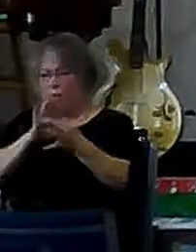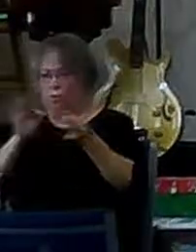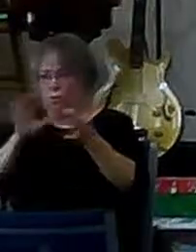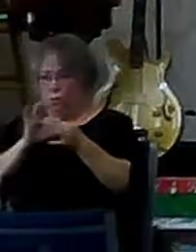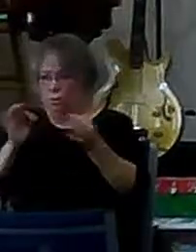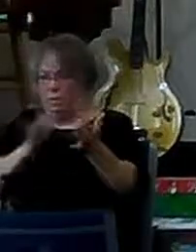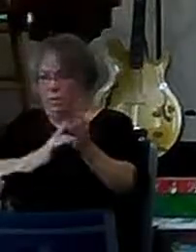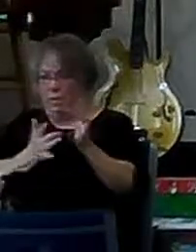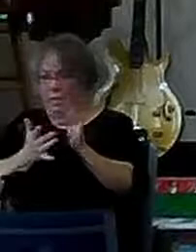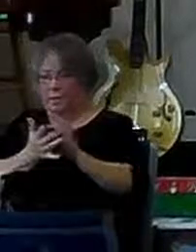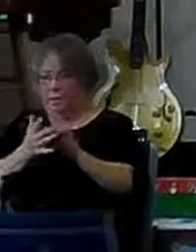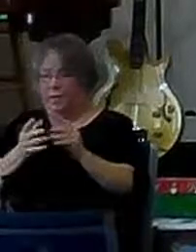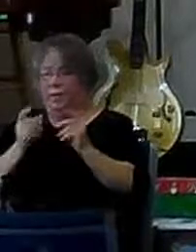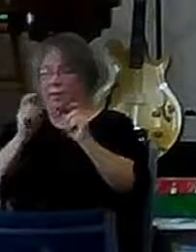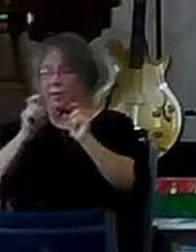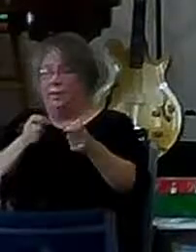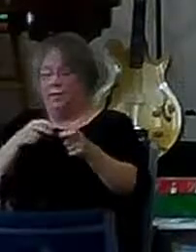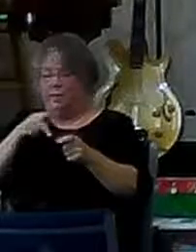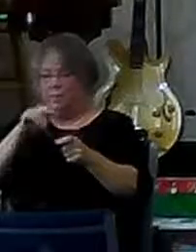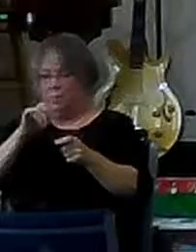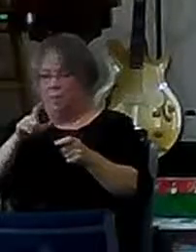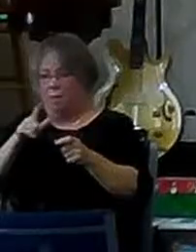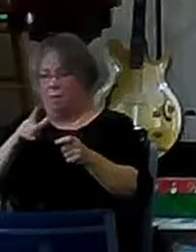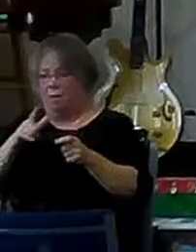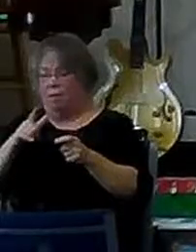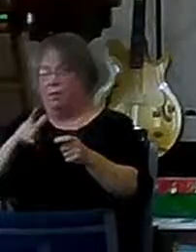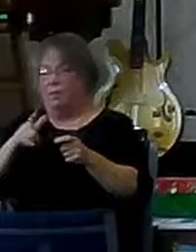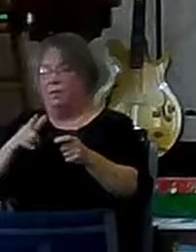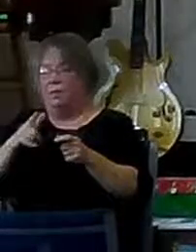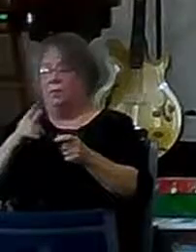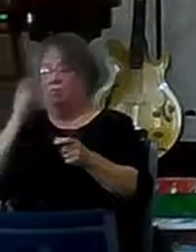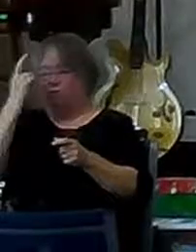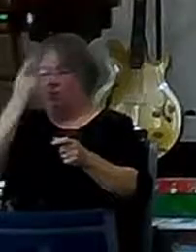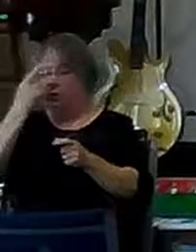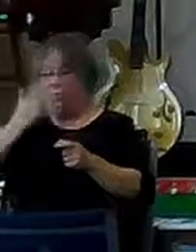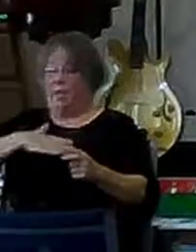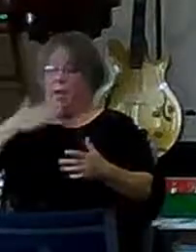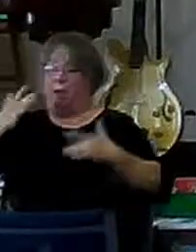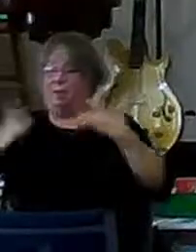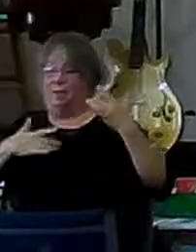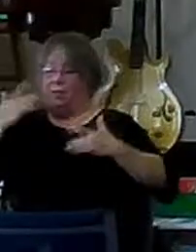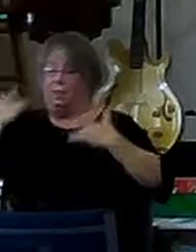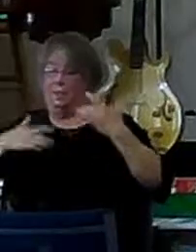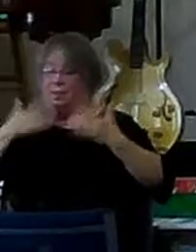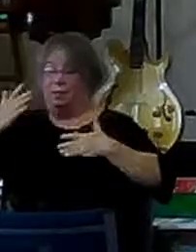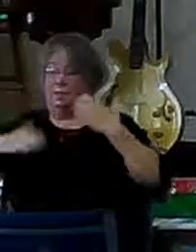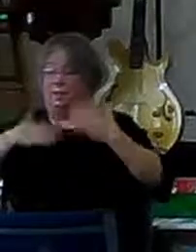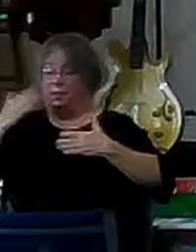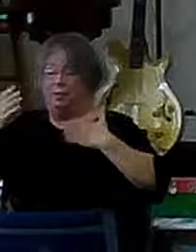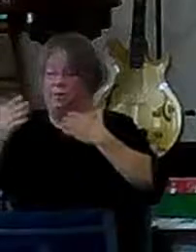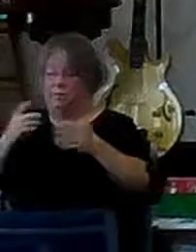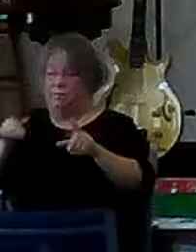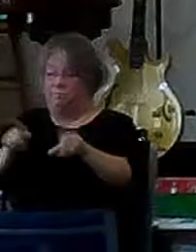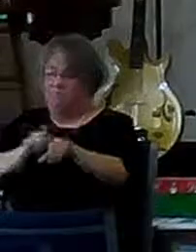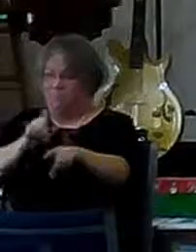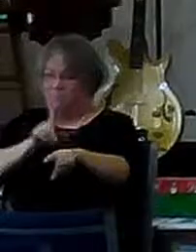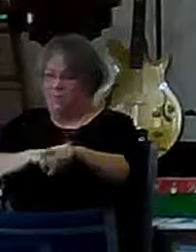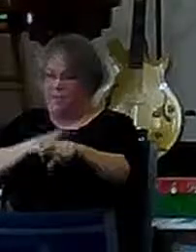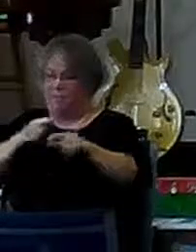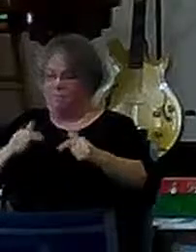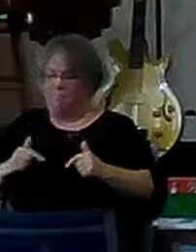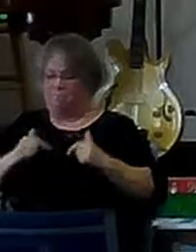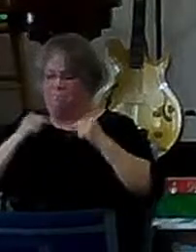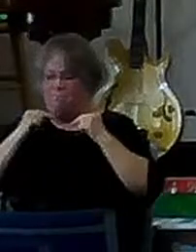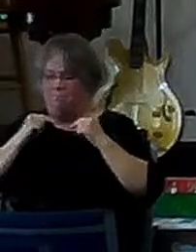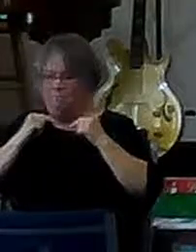that gives him hope and causes him to rejoice. And yet at the very same time that he lives a life